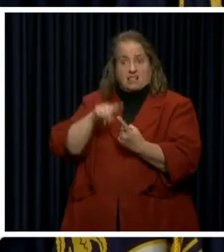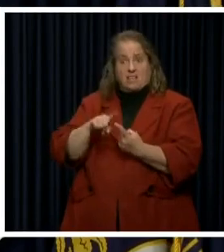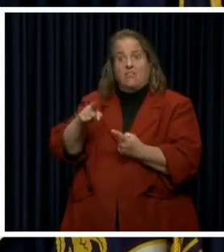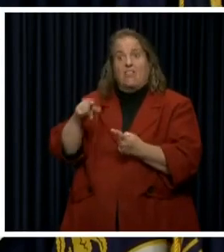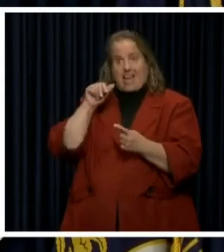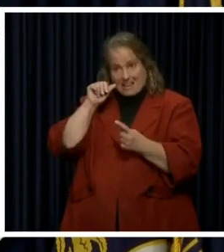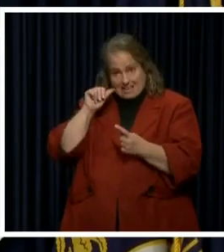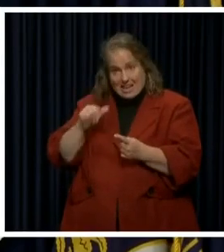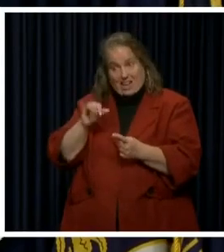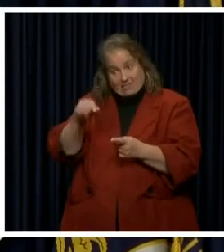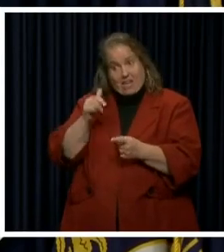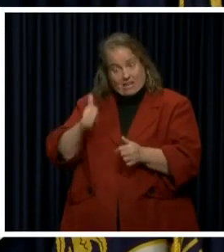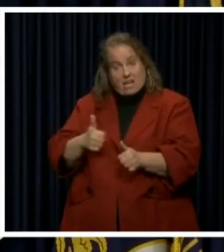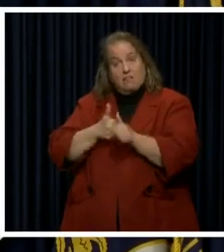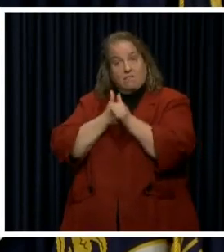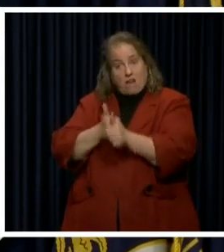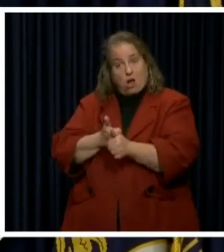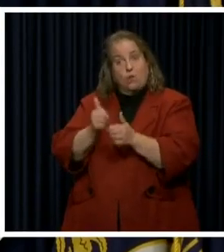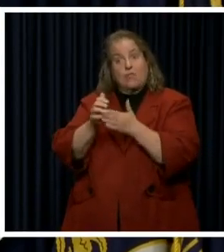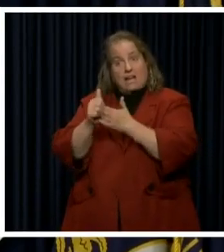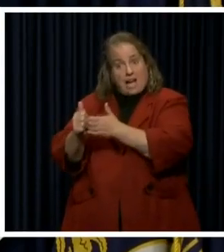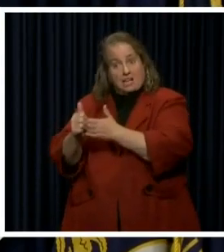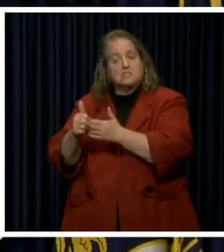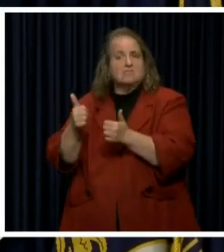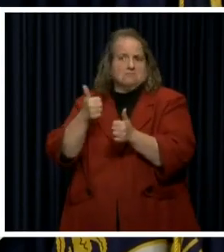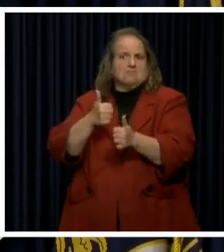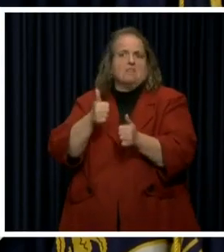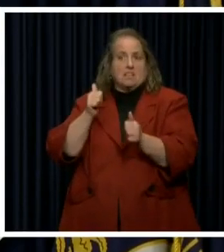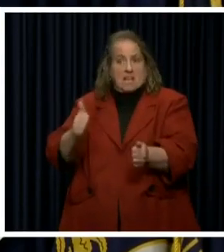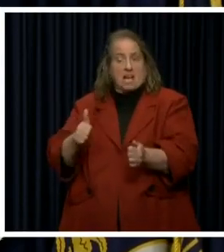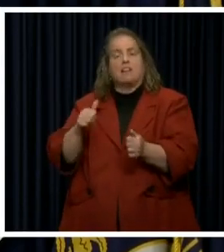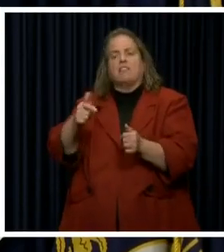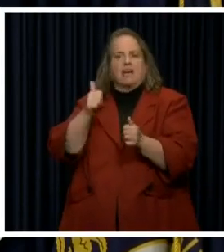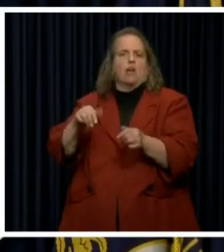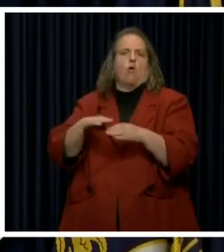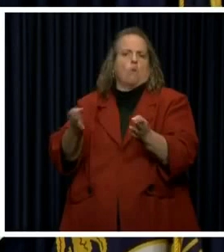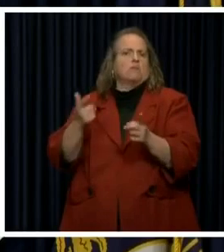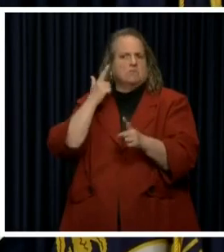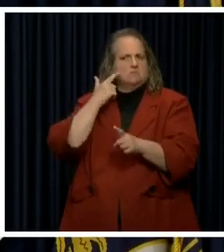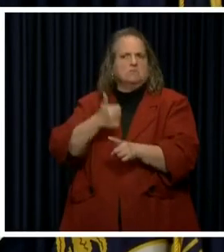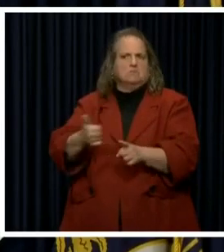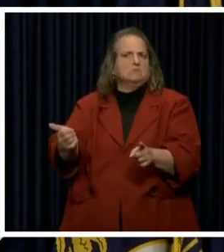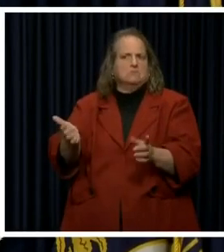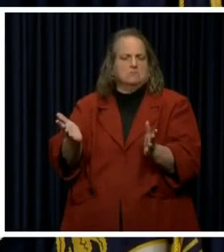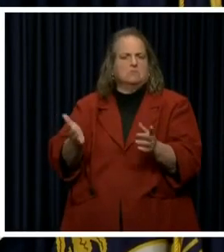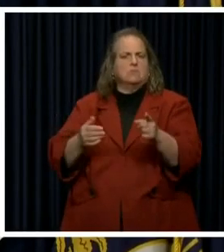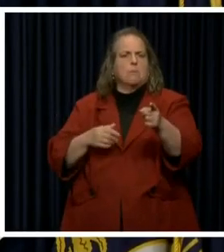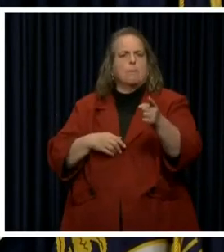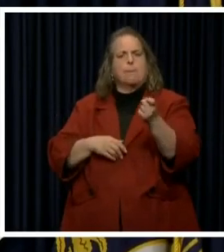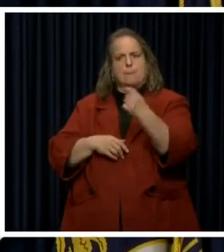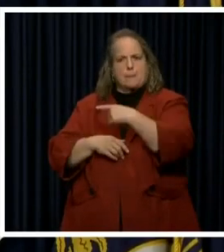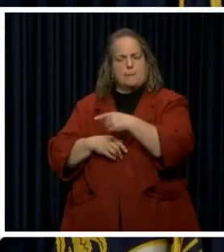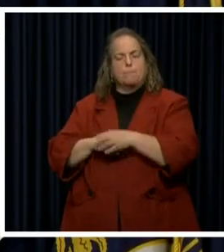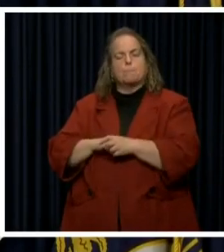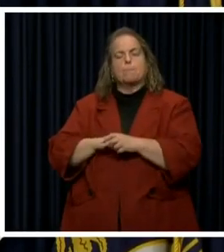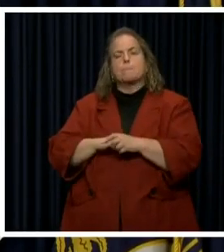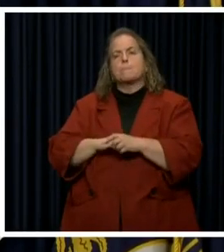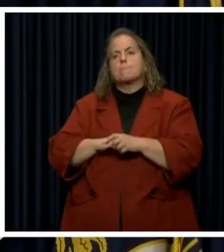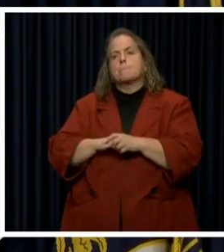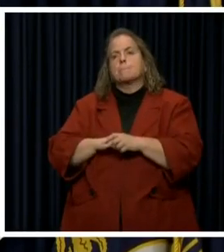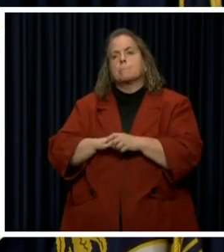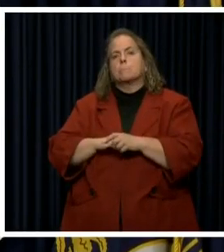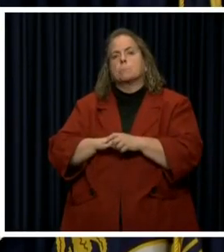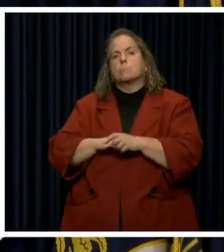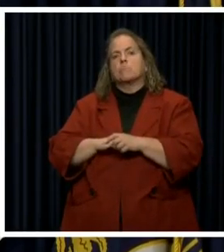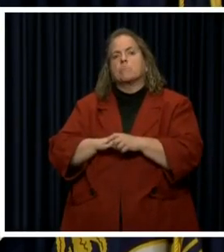our guidance. If they follow that, we believe that's pretty good guidance. Morgan? So there have been issues with getting the data on negative